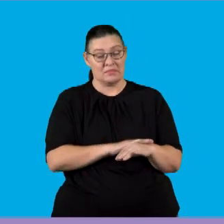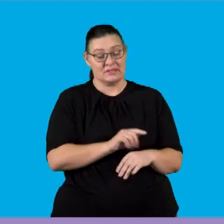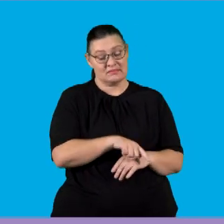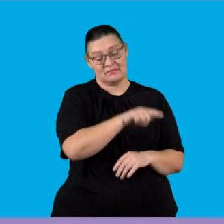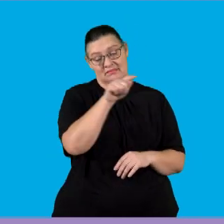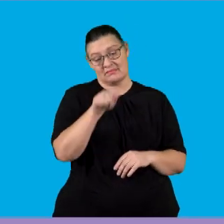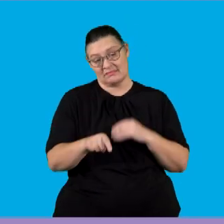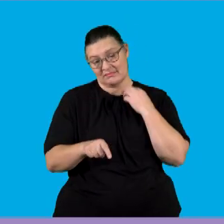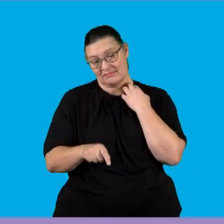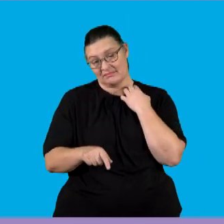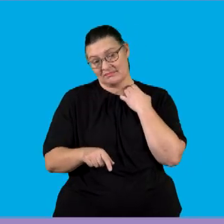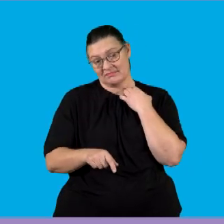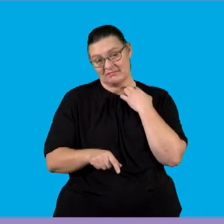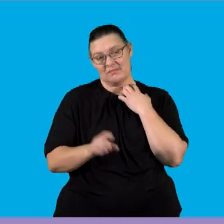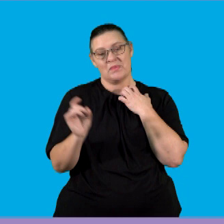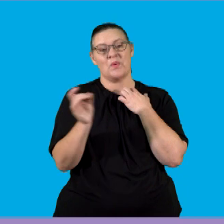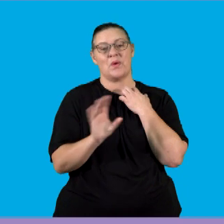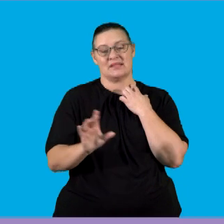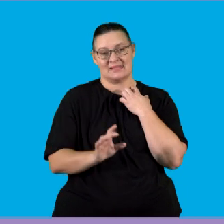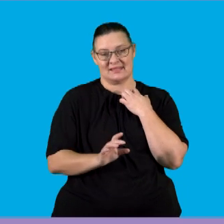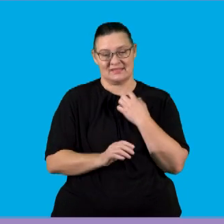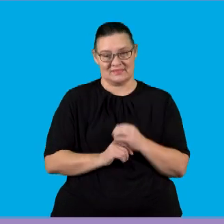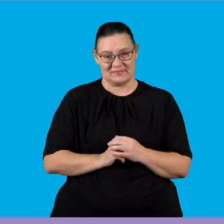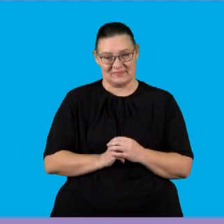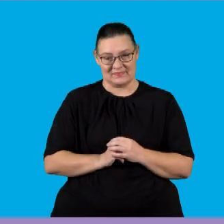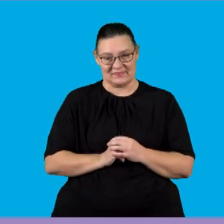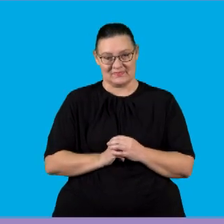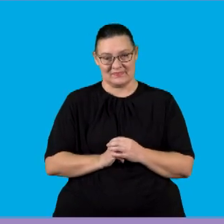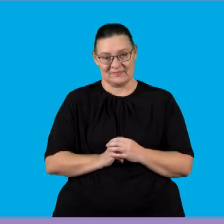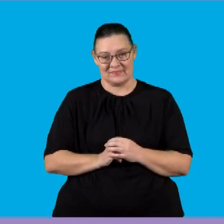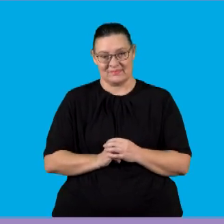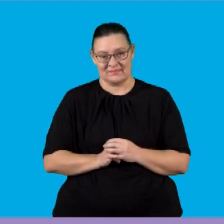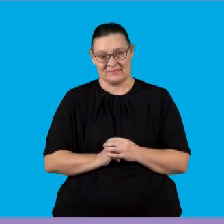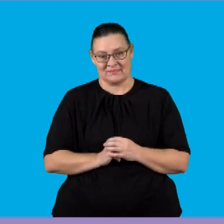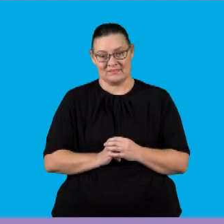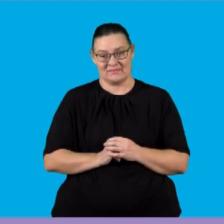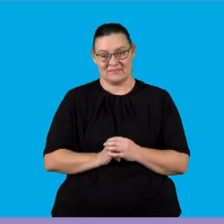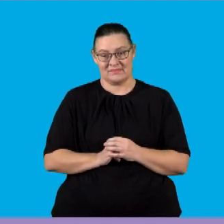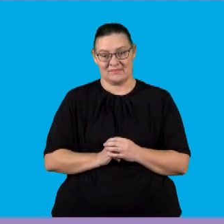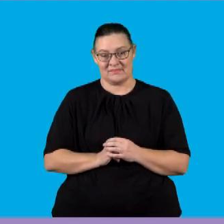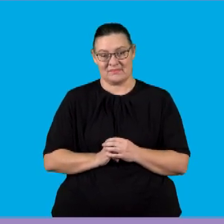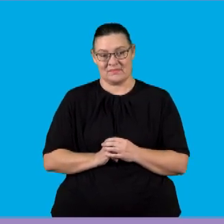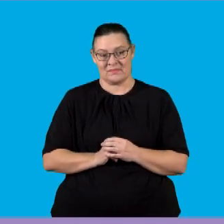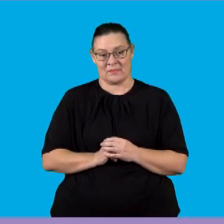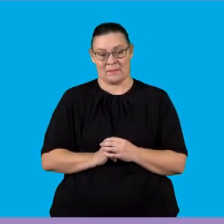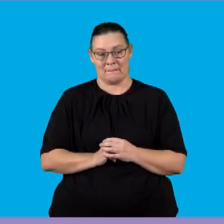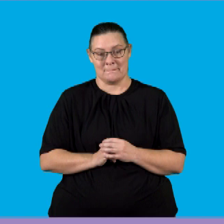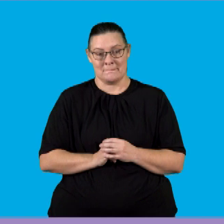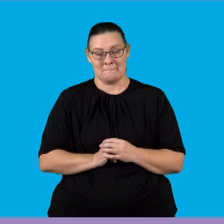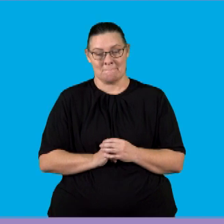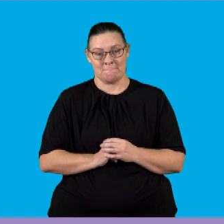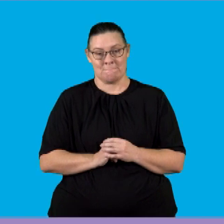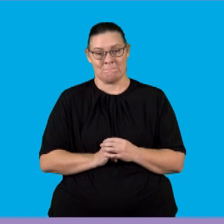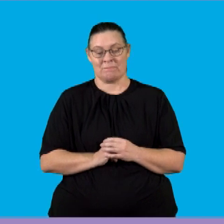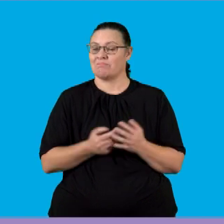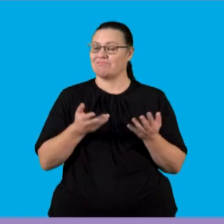we multiply 10 by 4 to get to 40? So that is just going to be one place